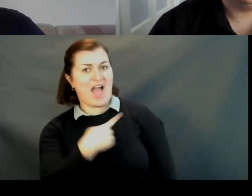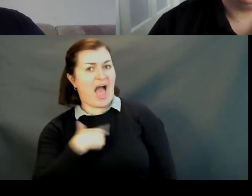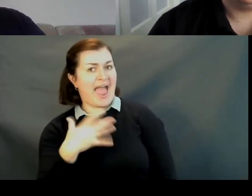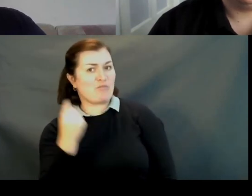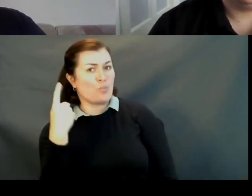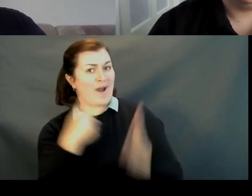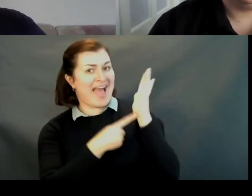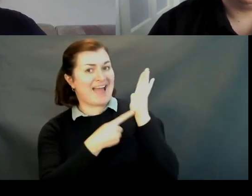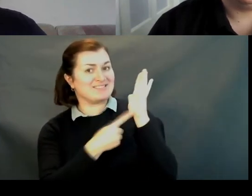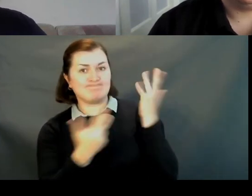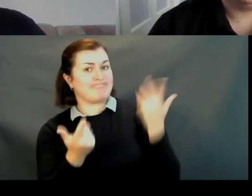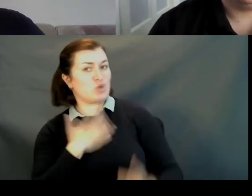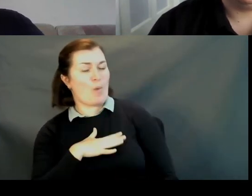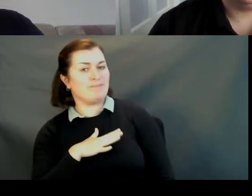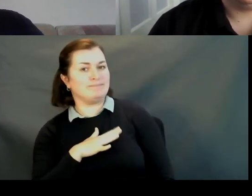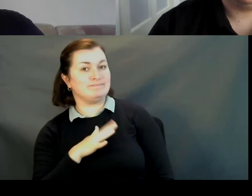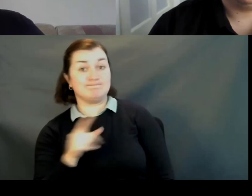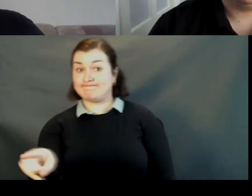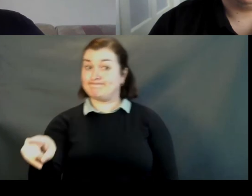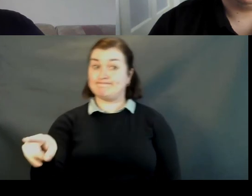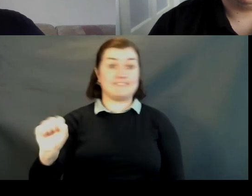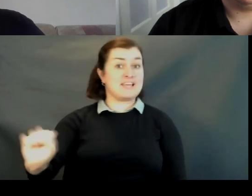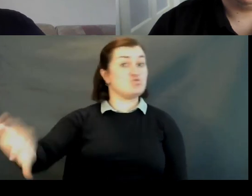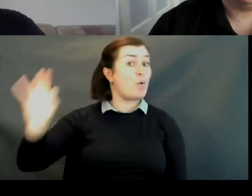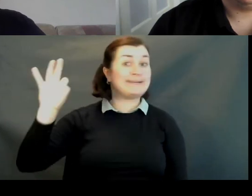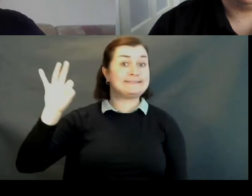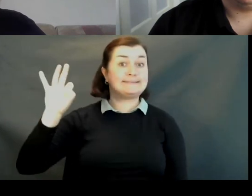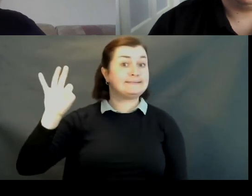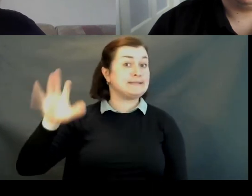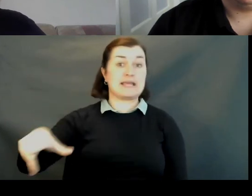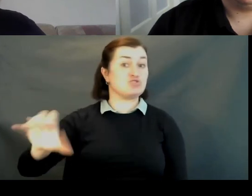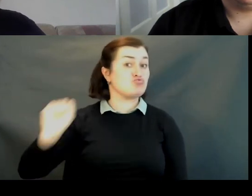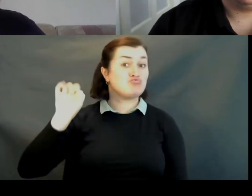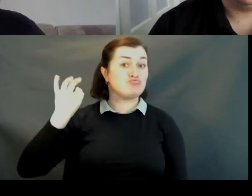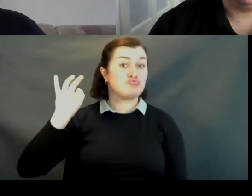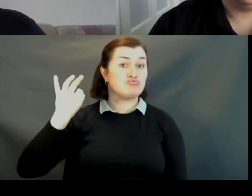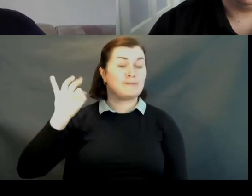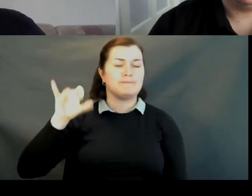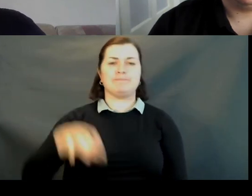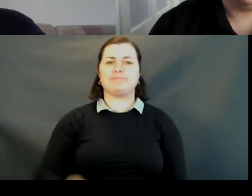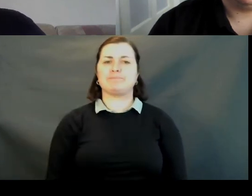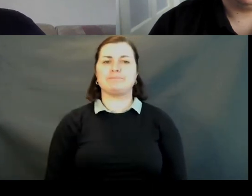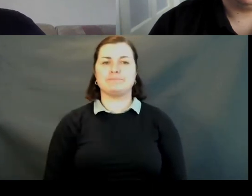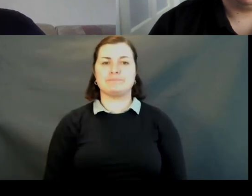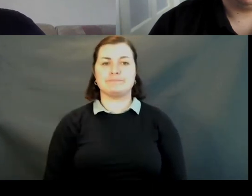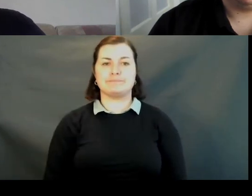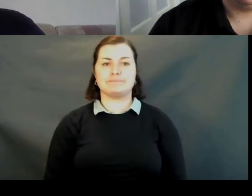that mentioned. He was not cast as a disabled man. Simon Startin, who was one of the characters in